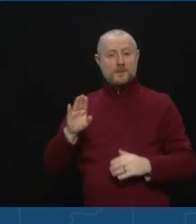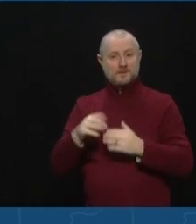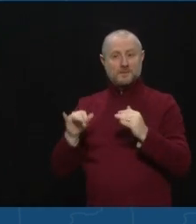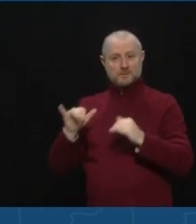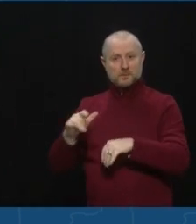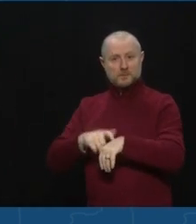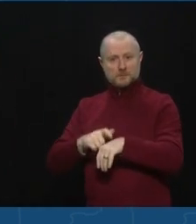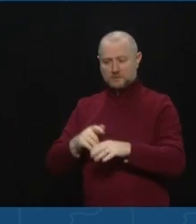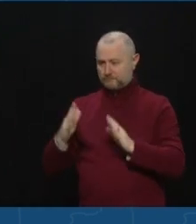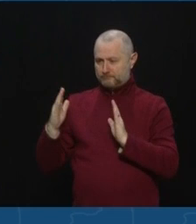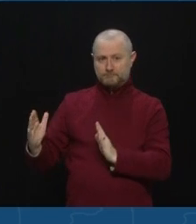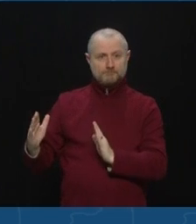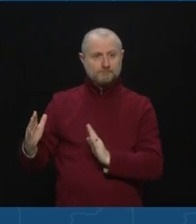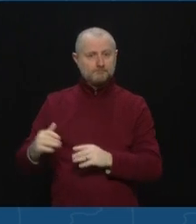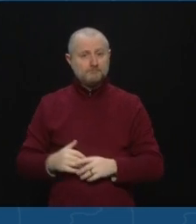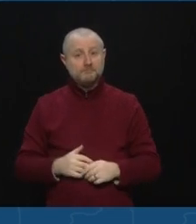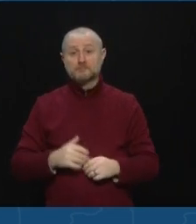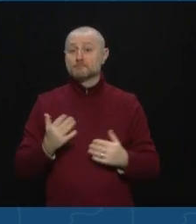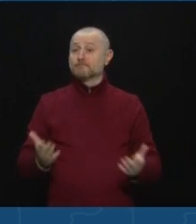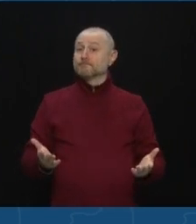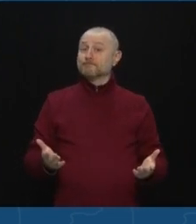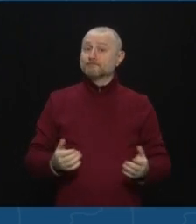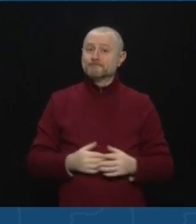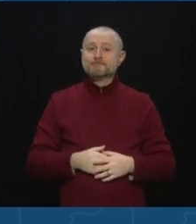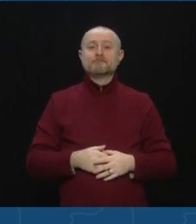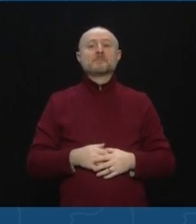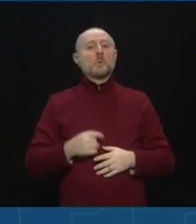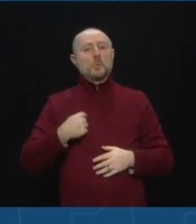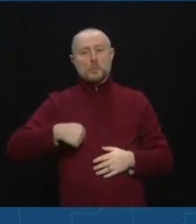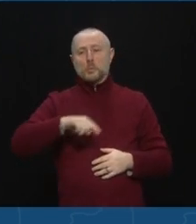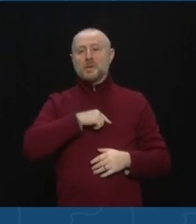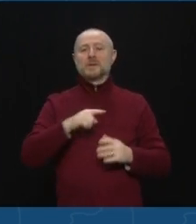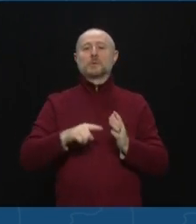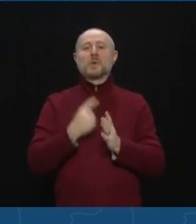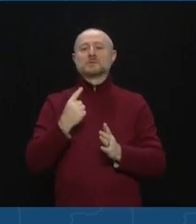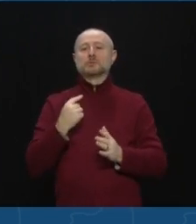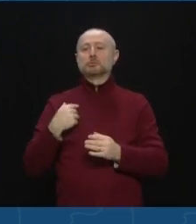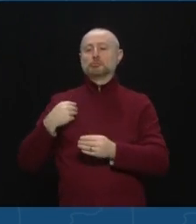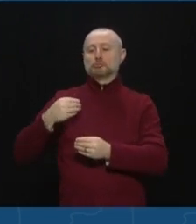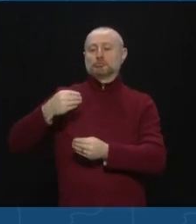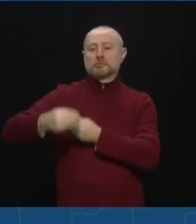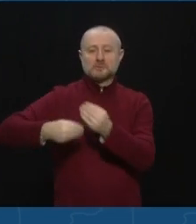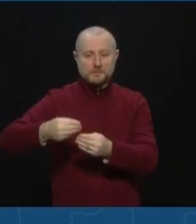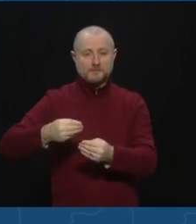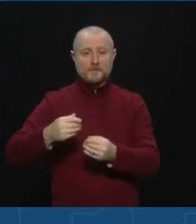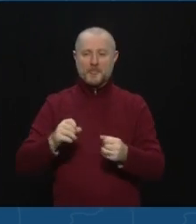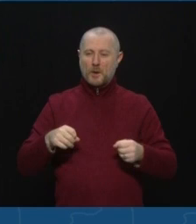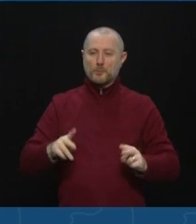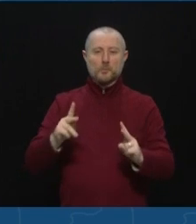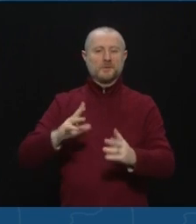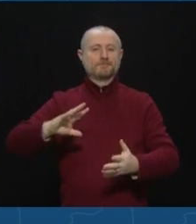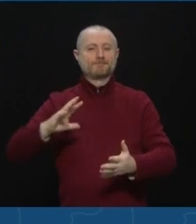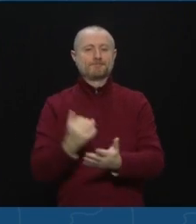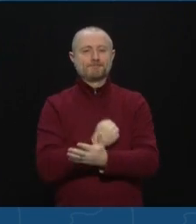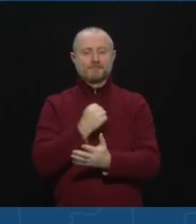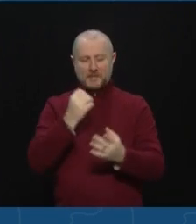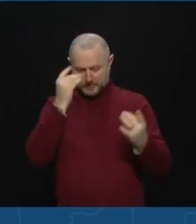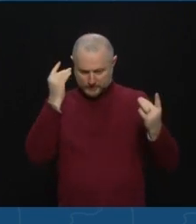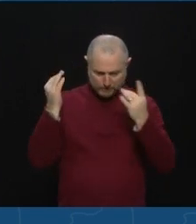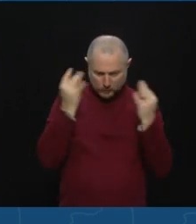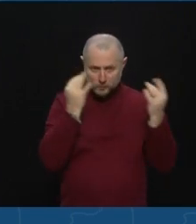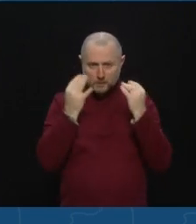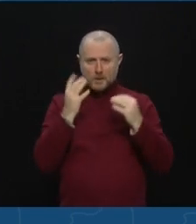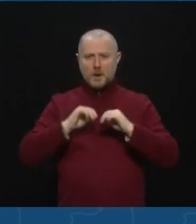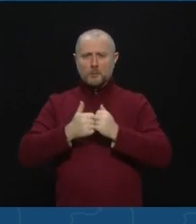frame. So this is a once-in-a-generation opportunity to make thoughtful, purpose-driven investments in